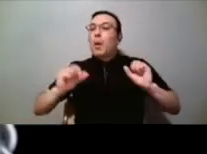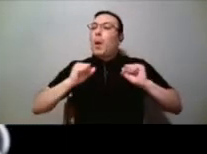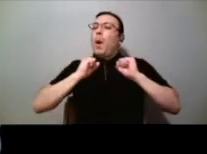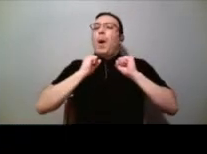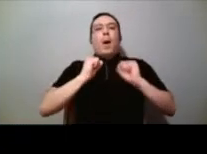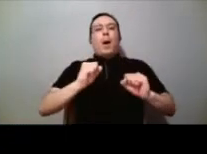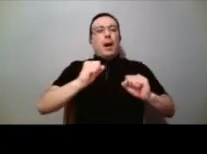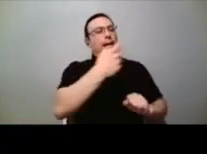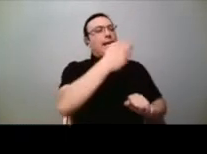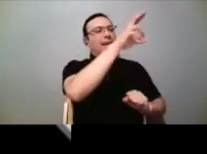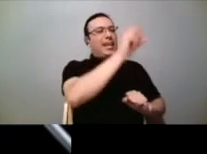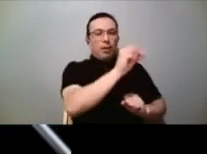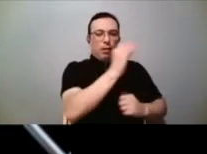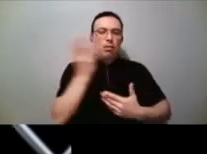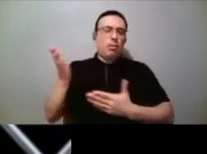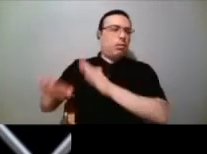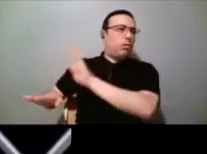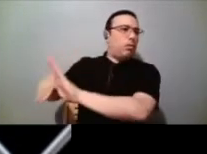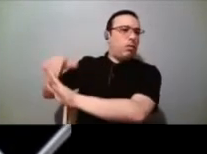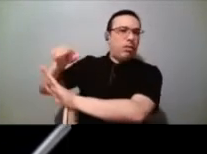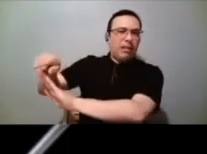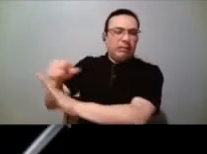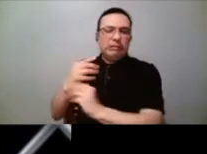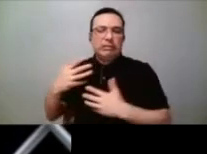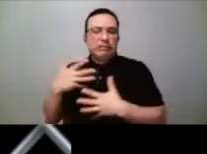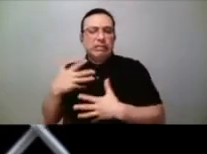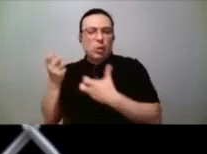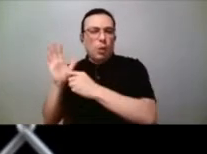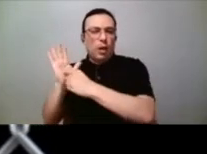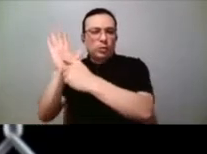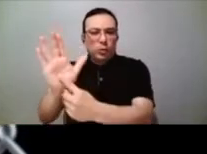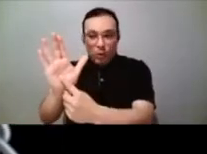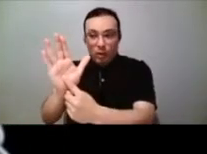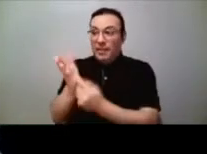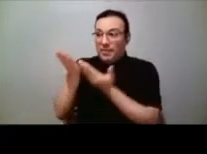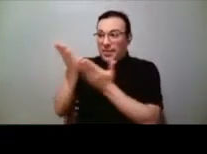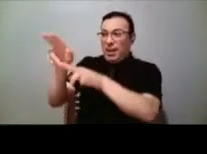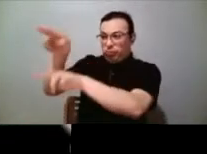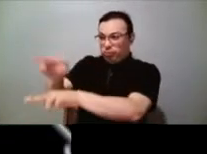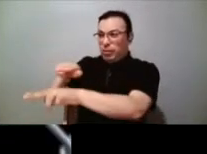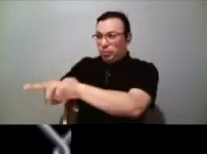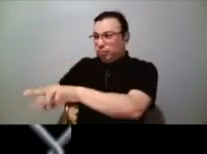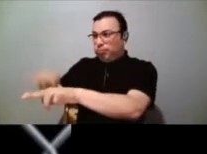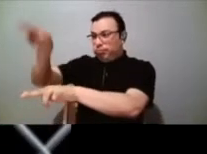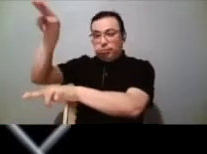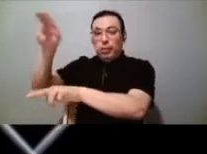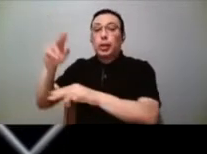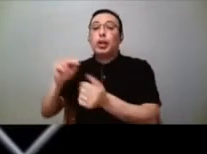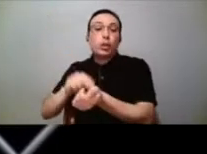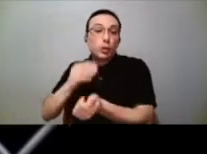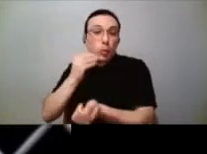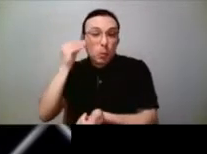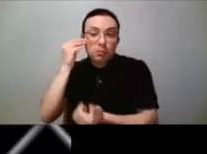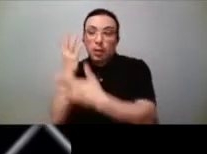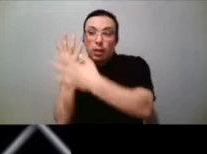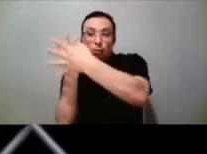-19 pandemic, only to back away from accountability for the warehousing of human life from the nursing home to the prison and